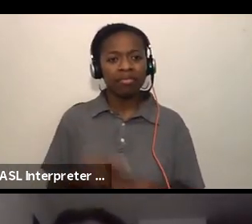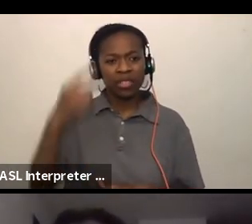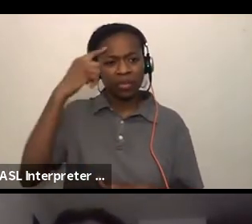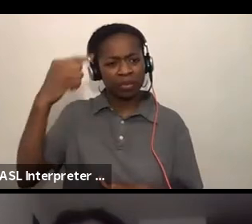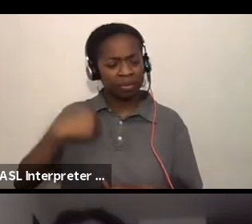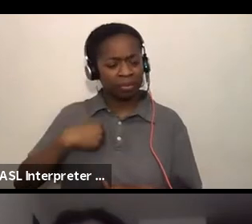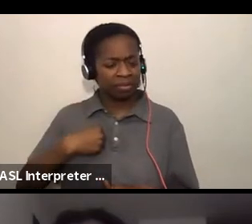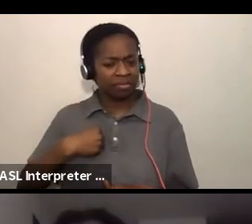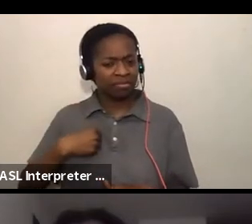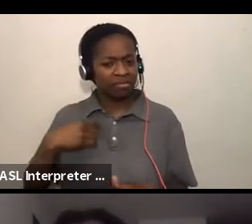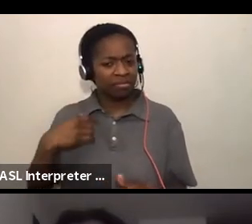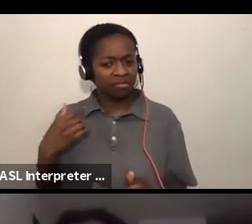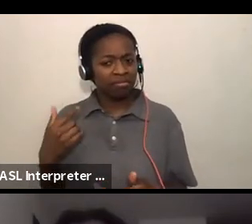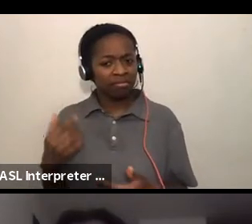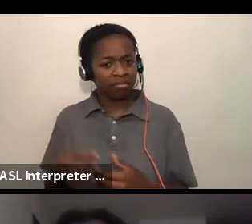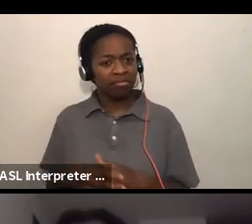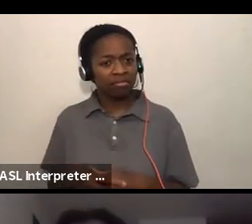that's why I'm like